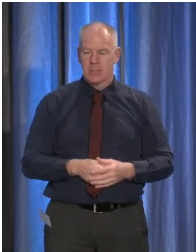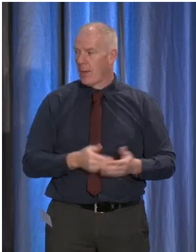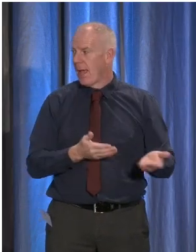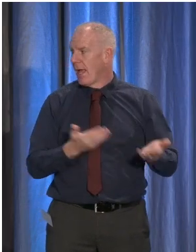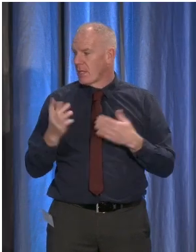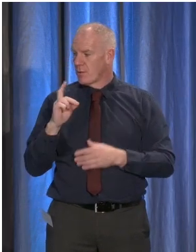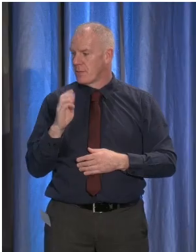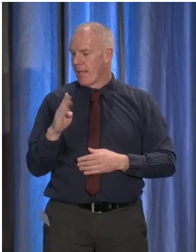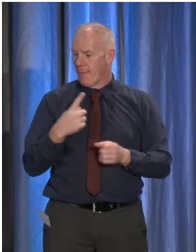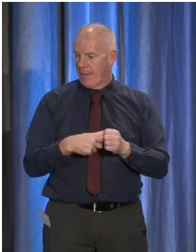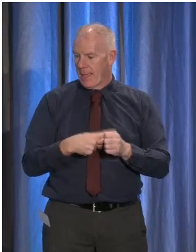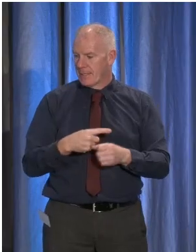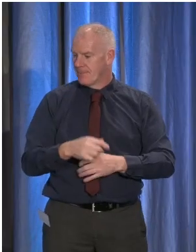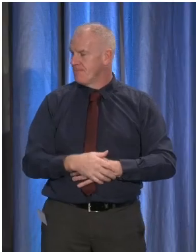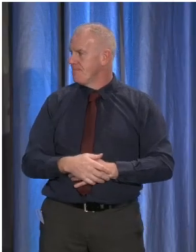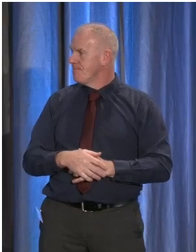now.